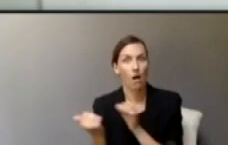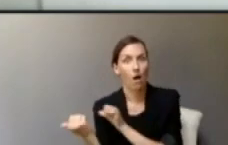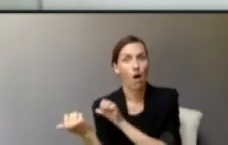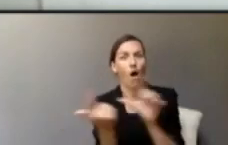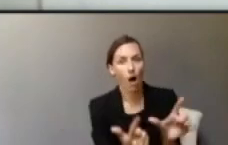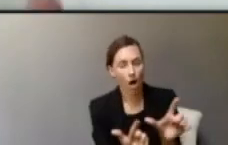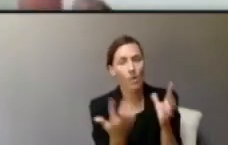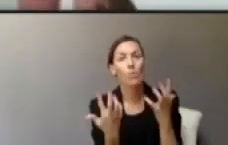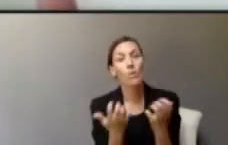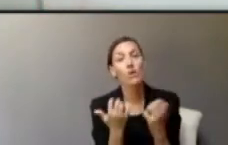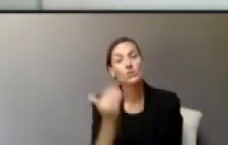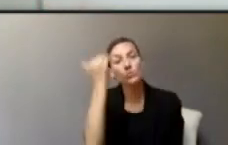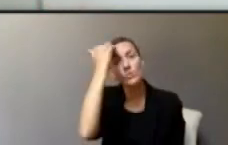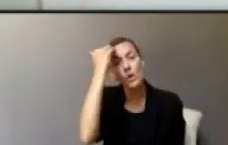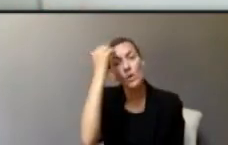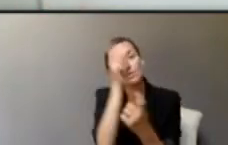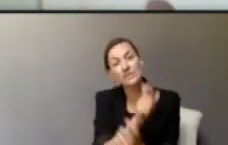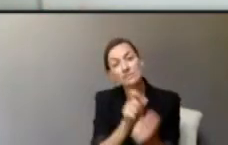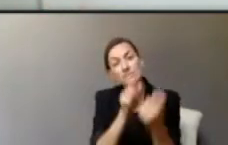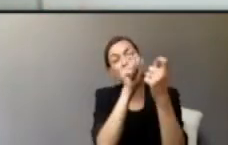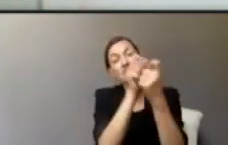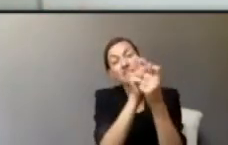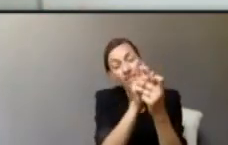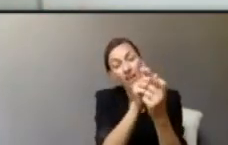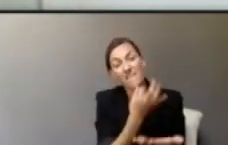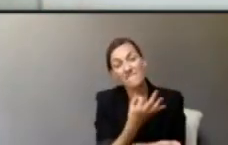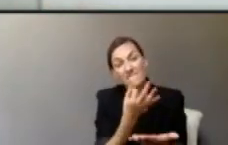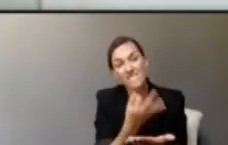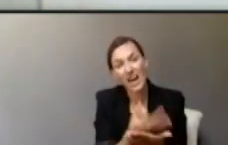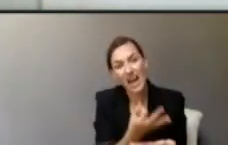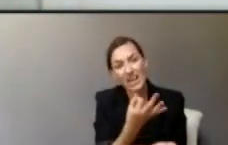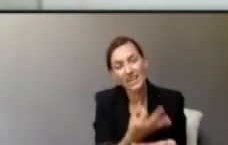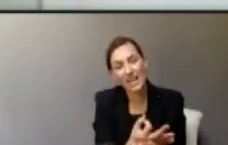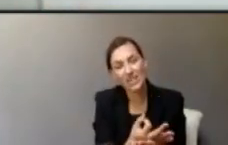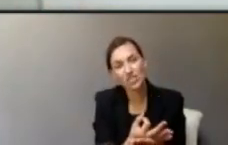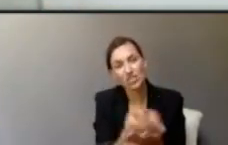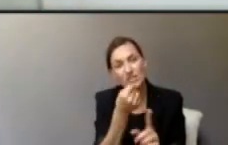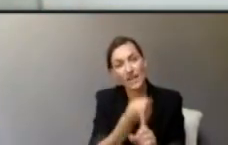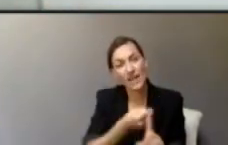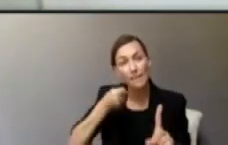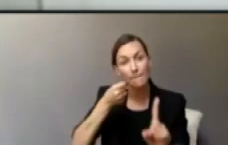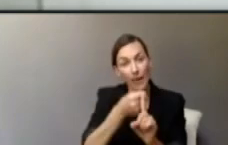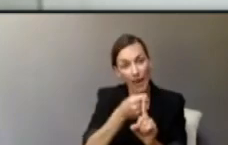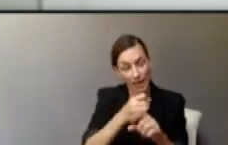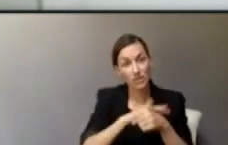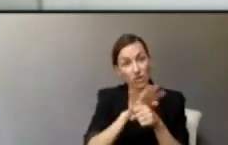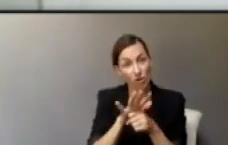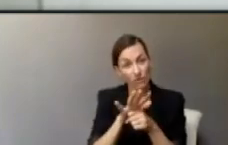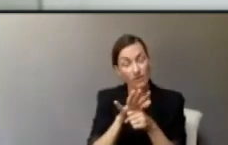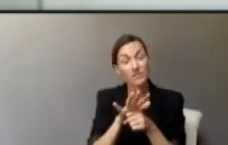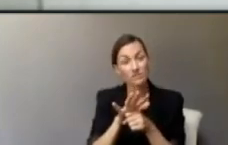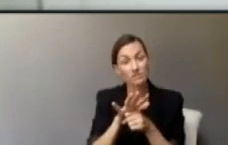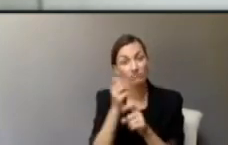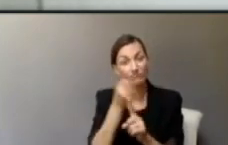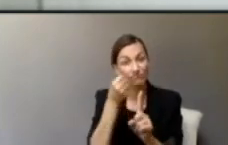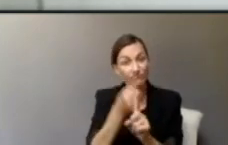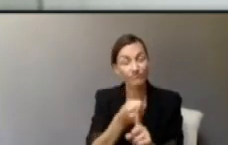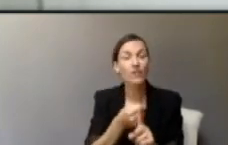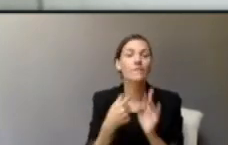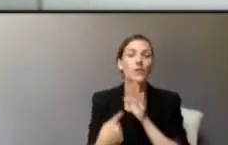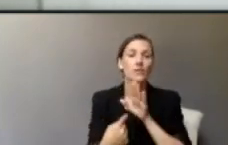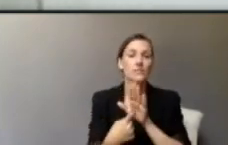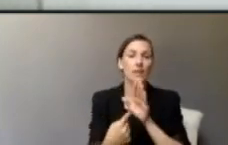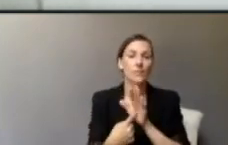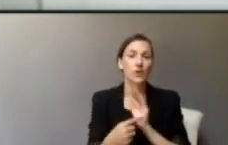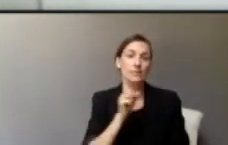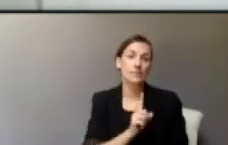like to know the specific financial impacts that COVID has had. For example, the single